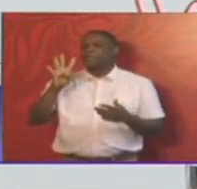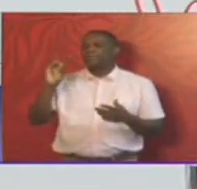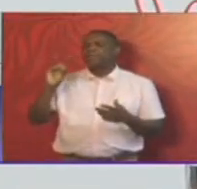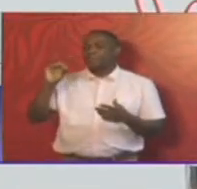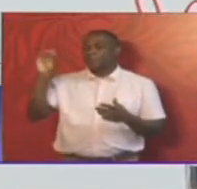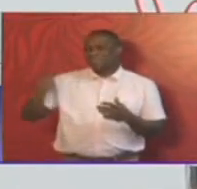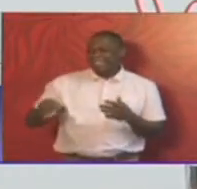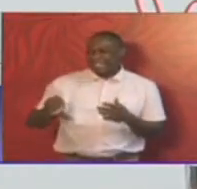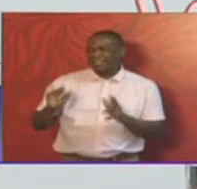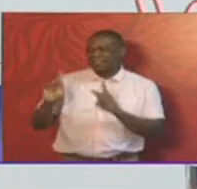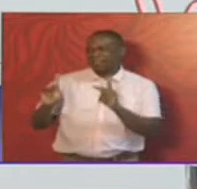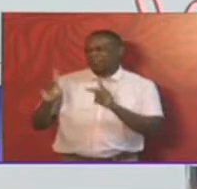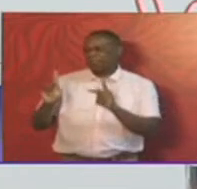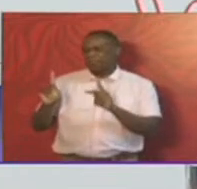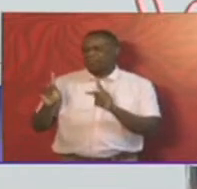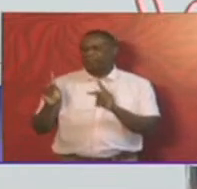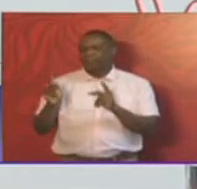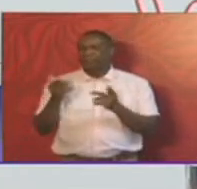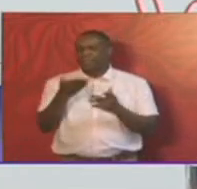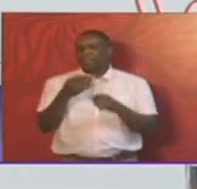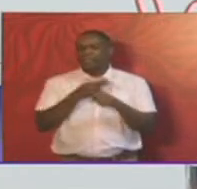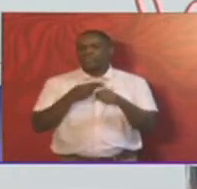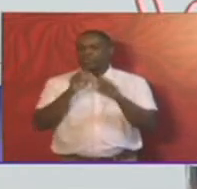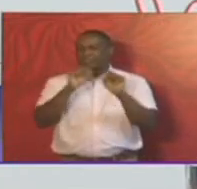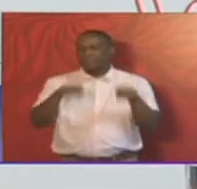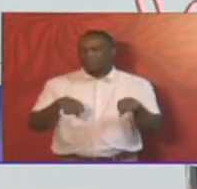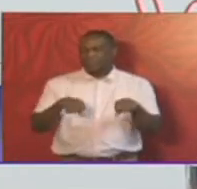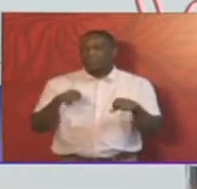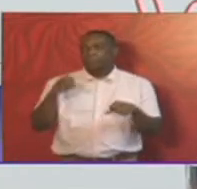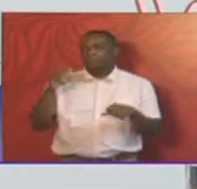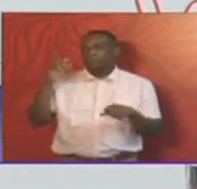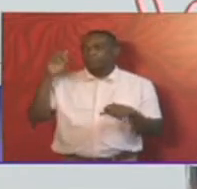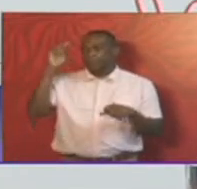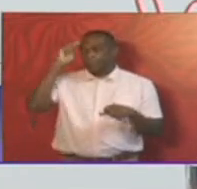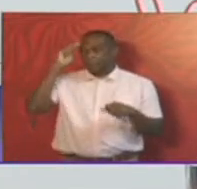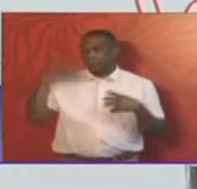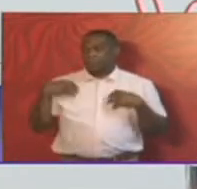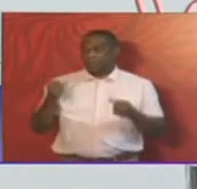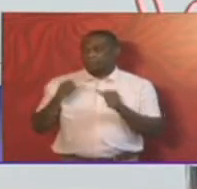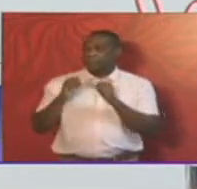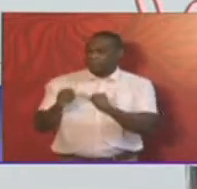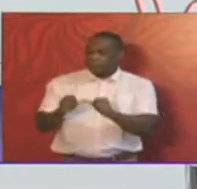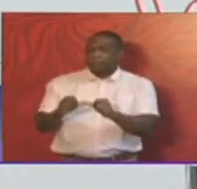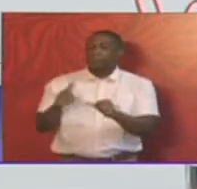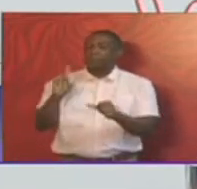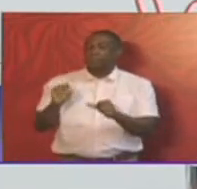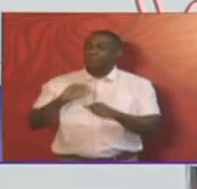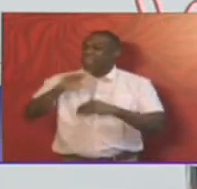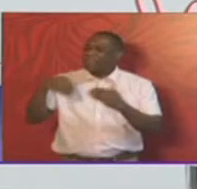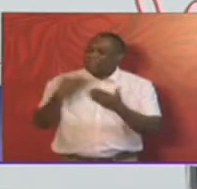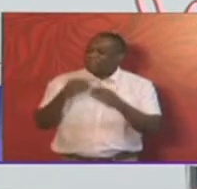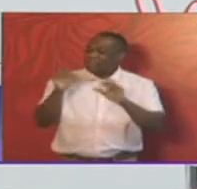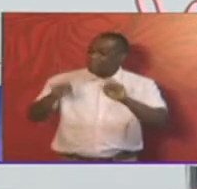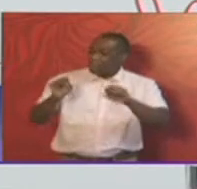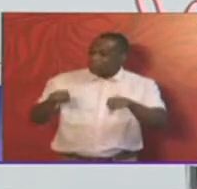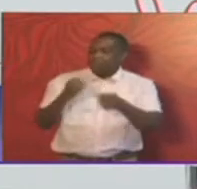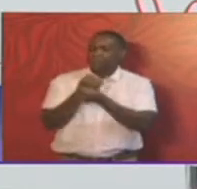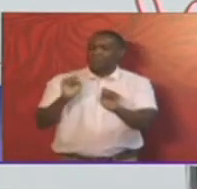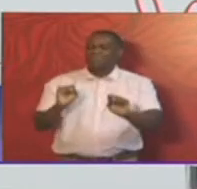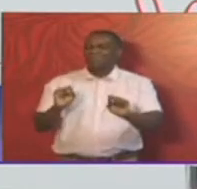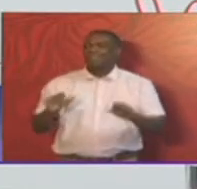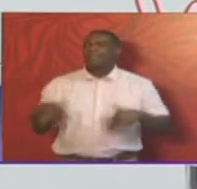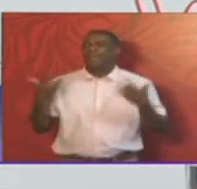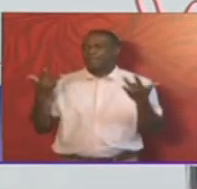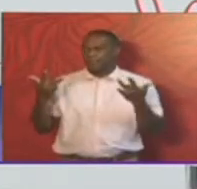July 15th. The Ministry of Health continues to do all in its part to save lives. However, you need